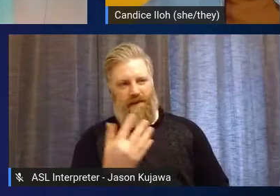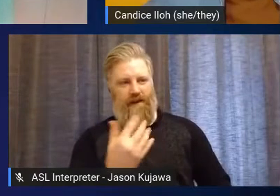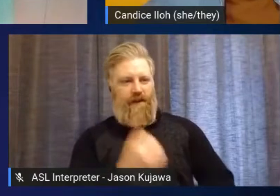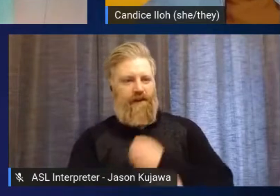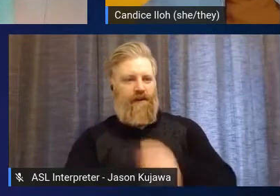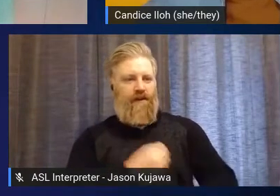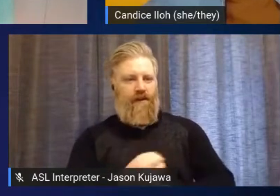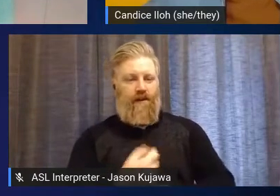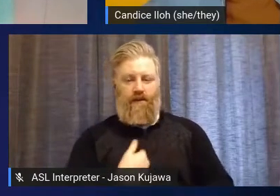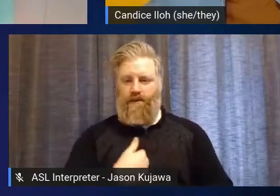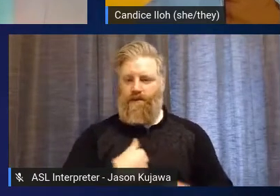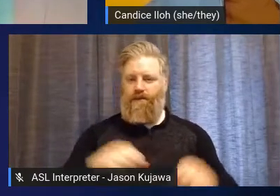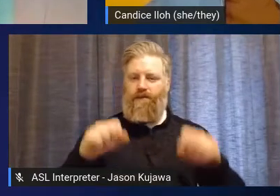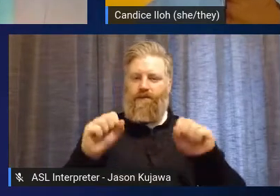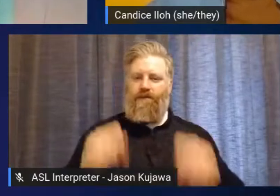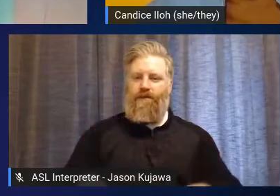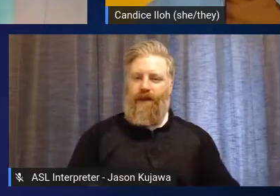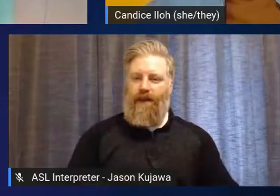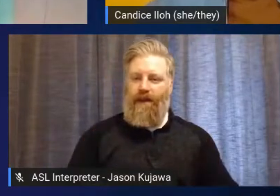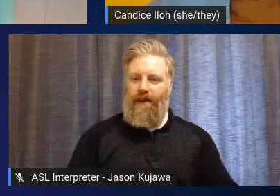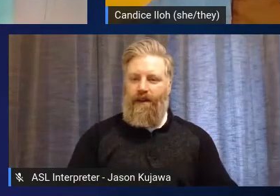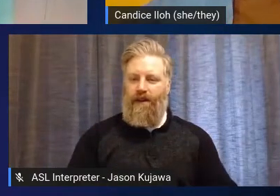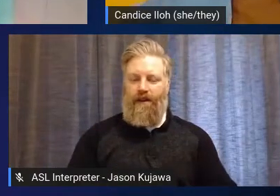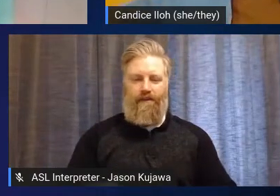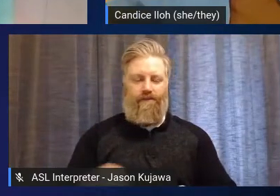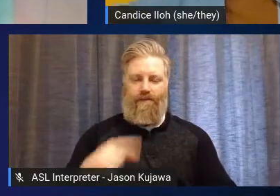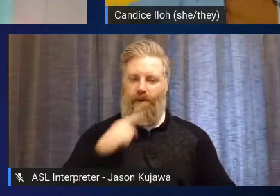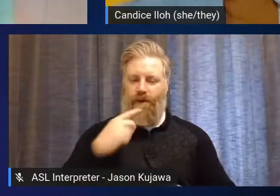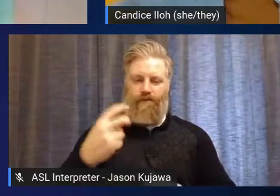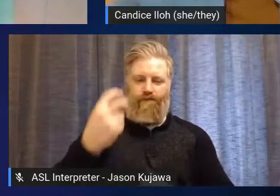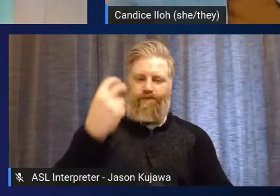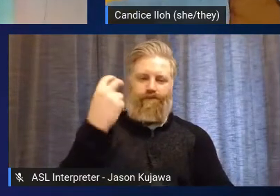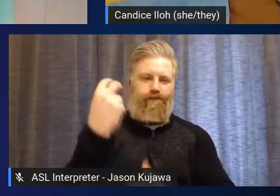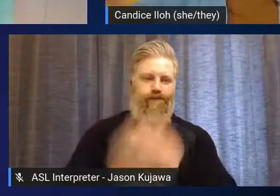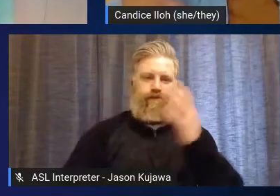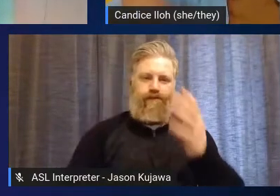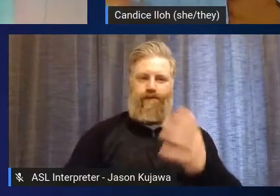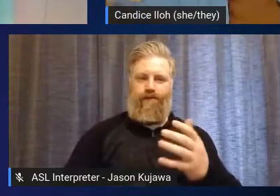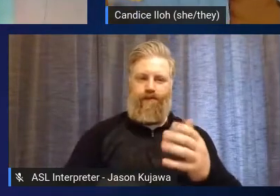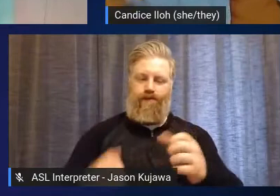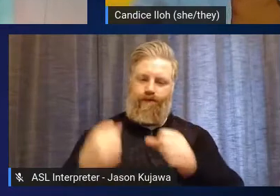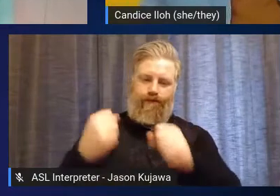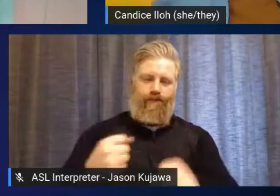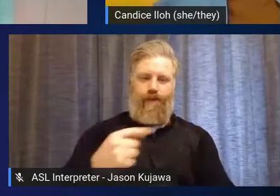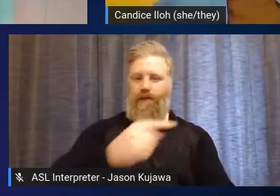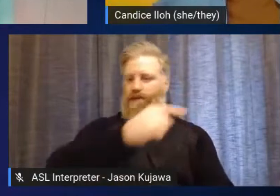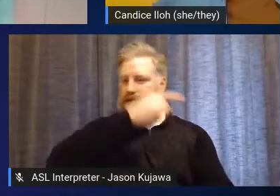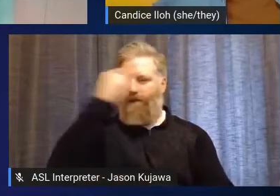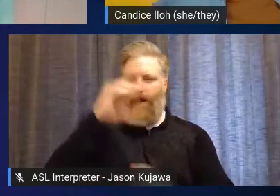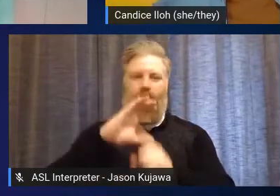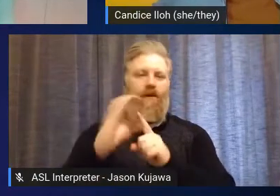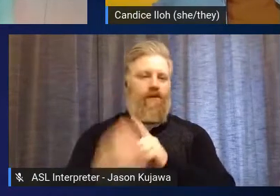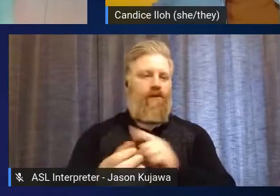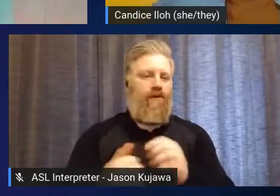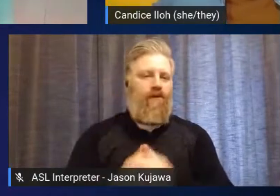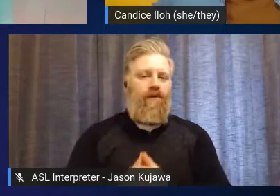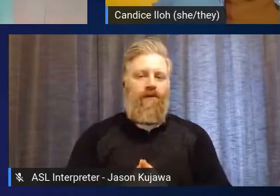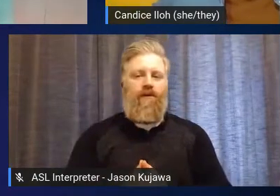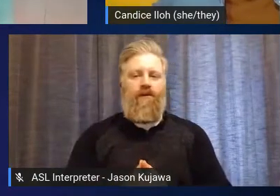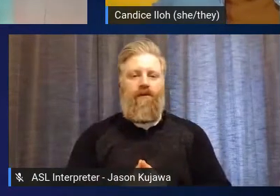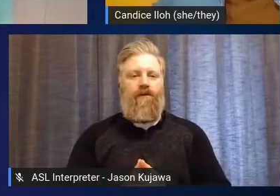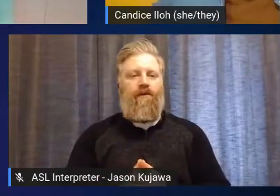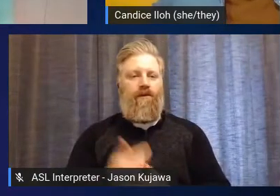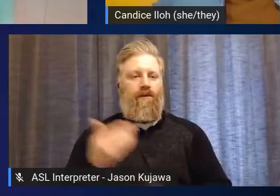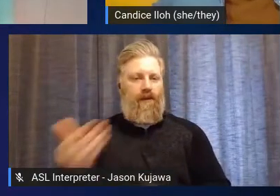get to like be immersed in this super Black culture on a